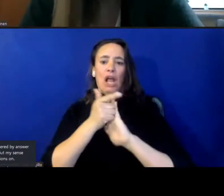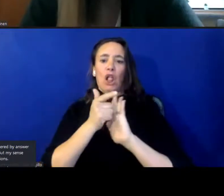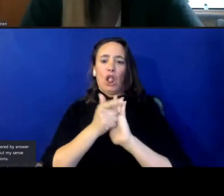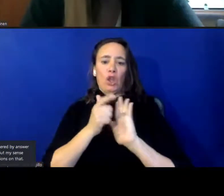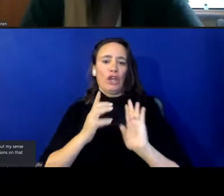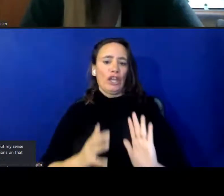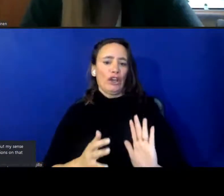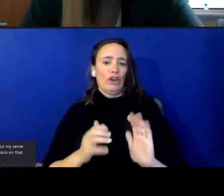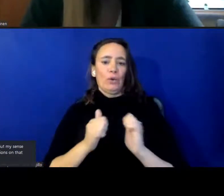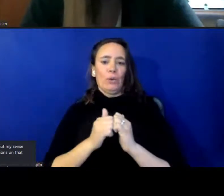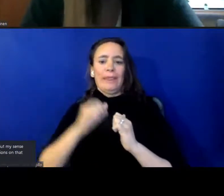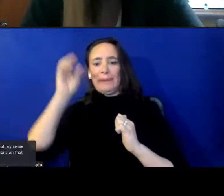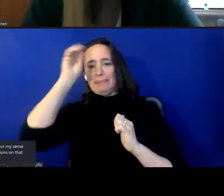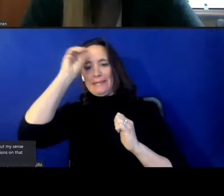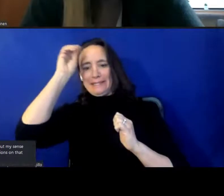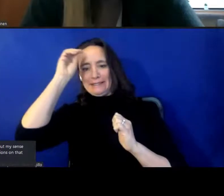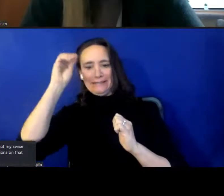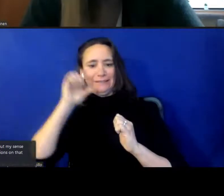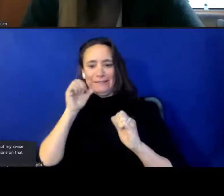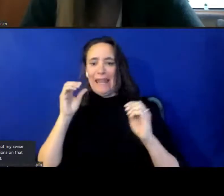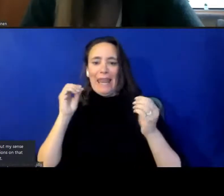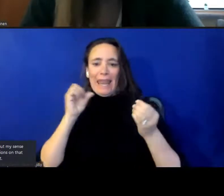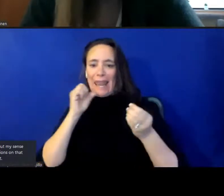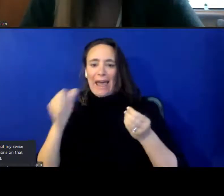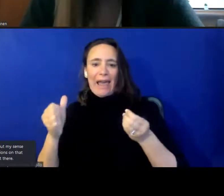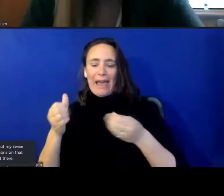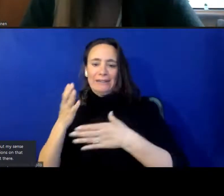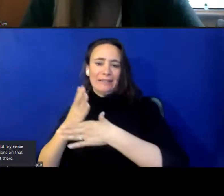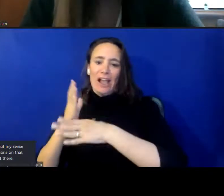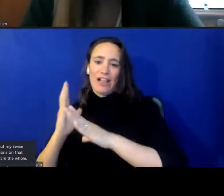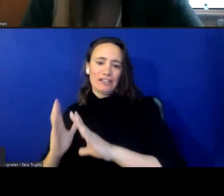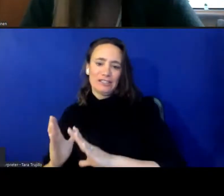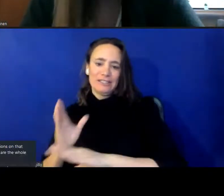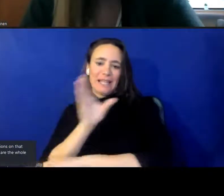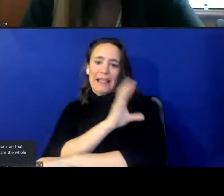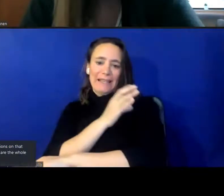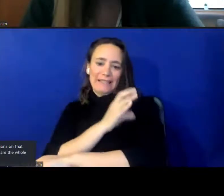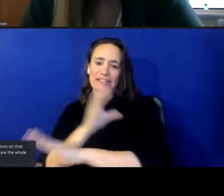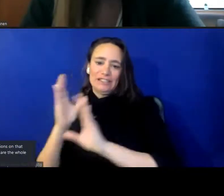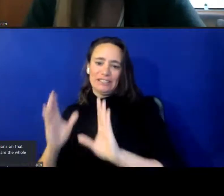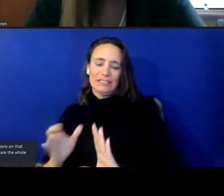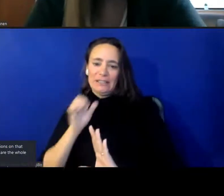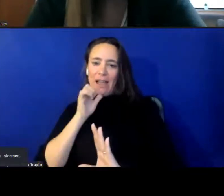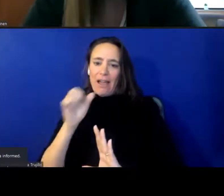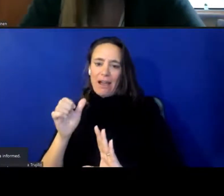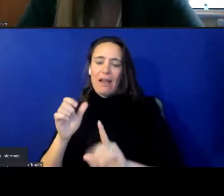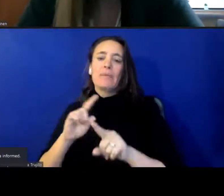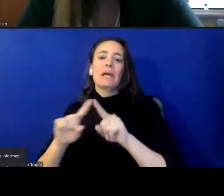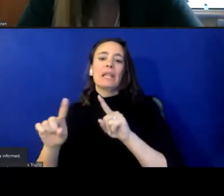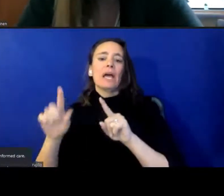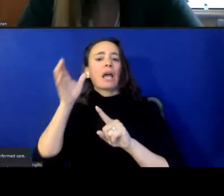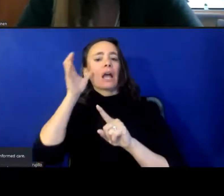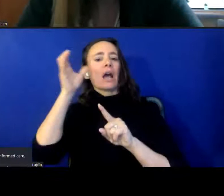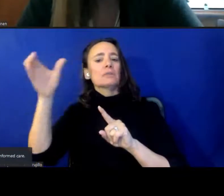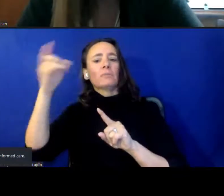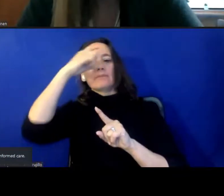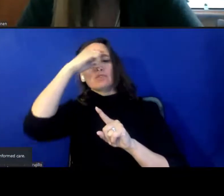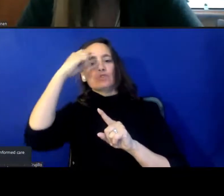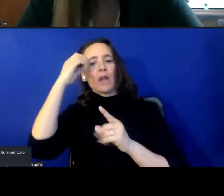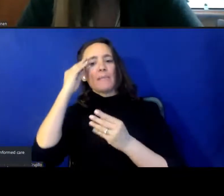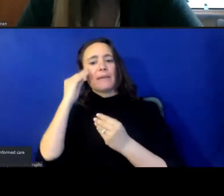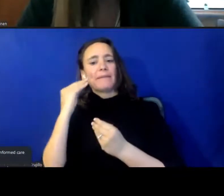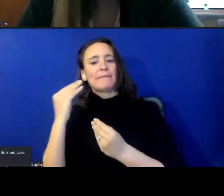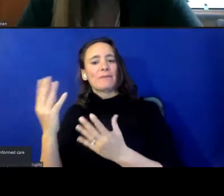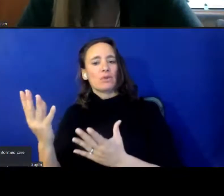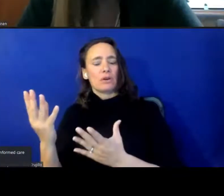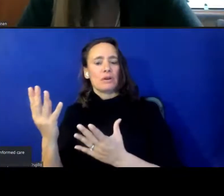a clinician, but my sense is that the whole concept of trauma-informed care,